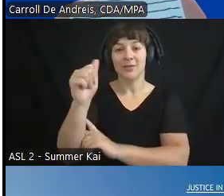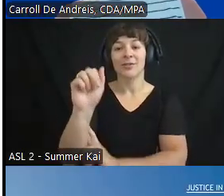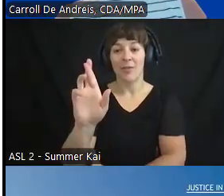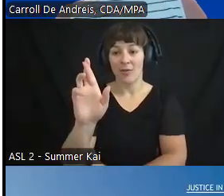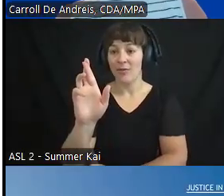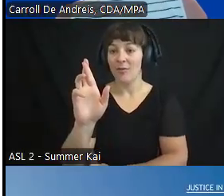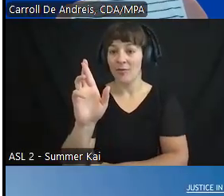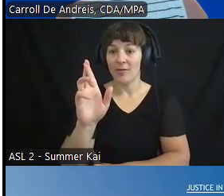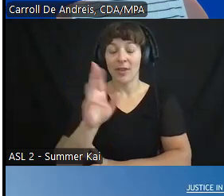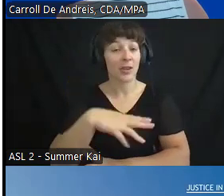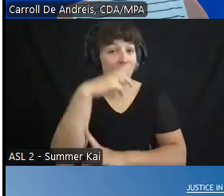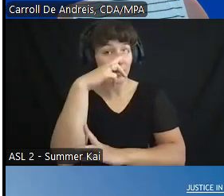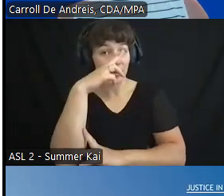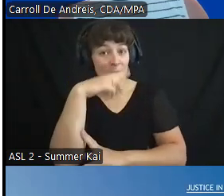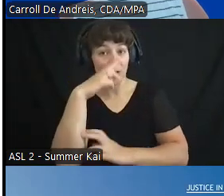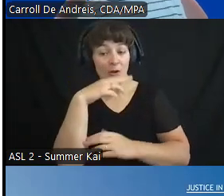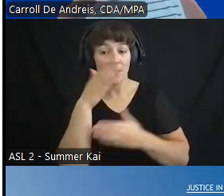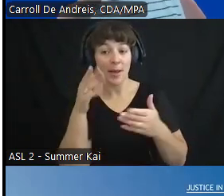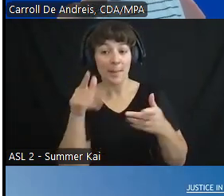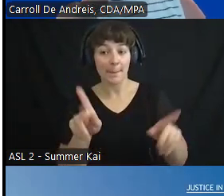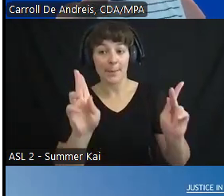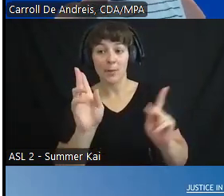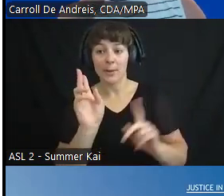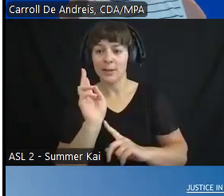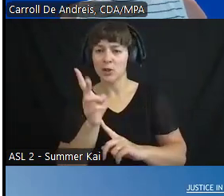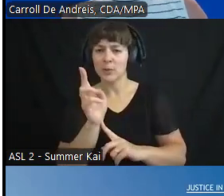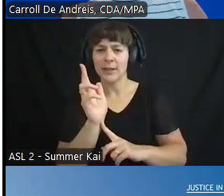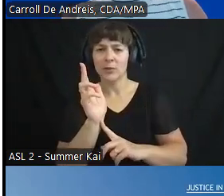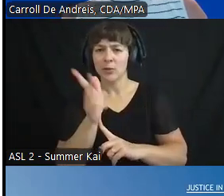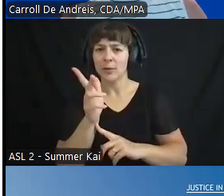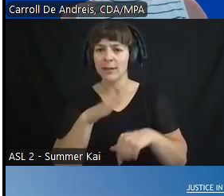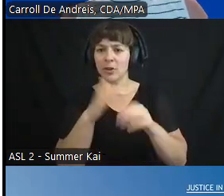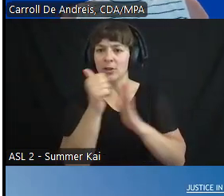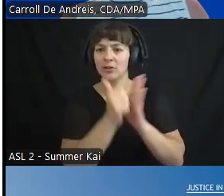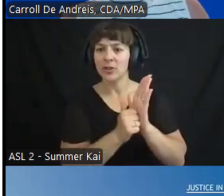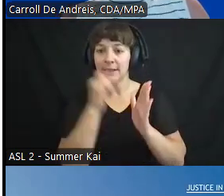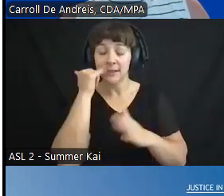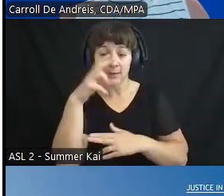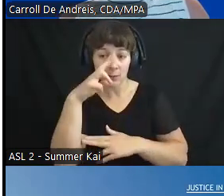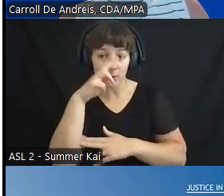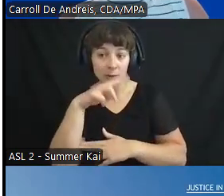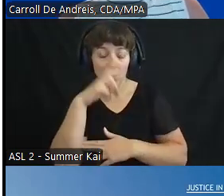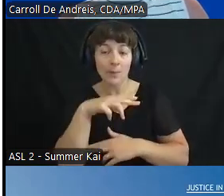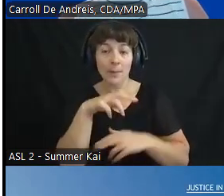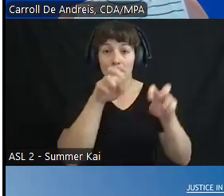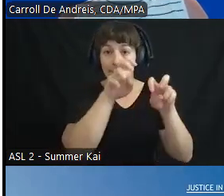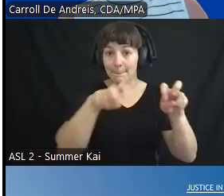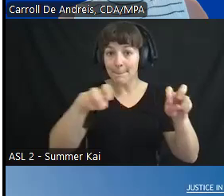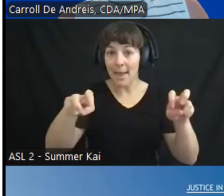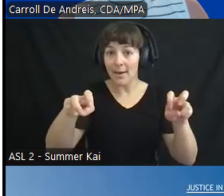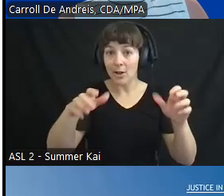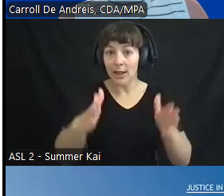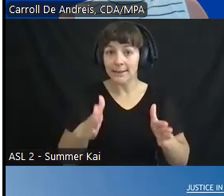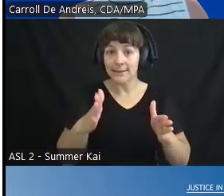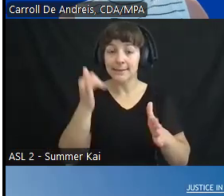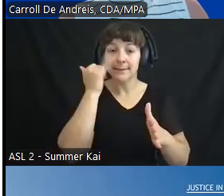Yeah, do you mind if we open it up for 2 minutes I think we have 3 minutes on the agenda. So if you don't mind, maybe if panelists have some comments